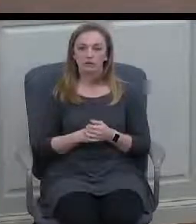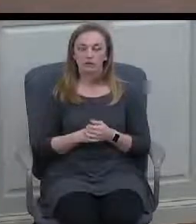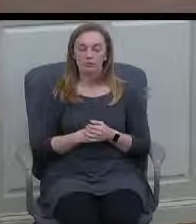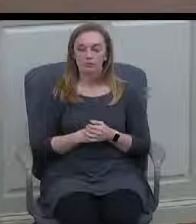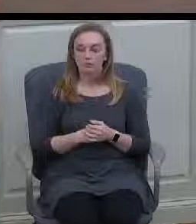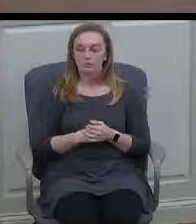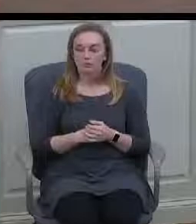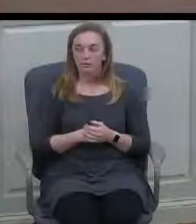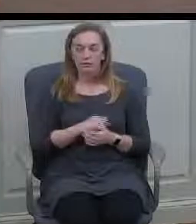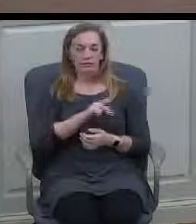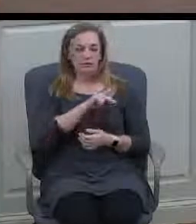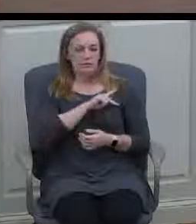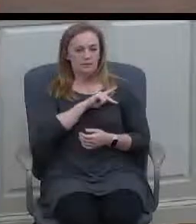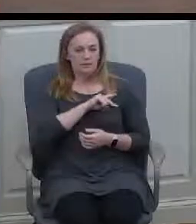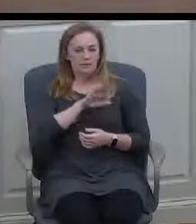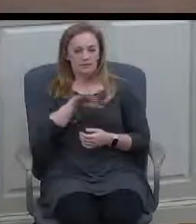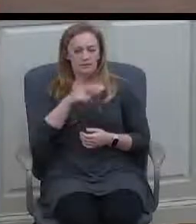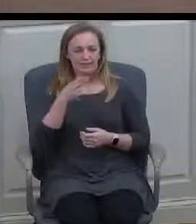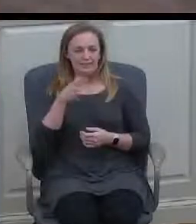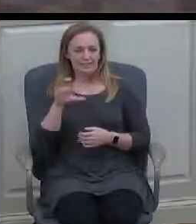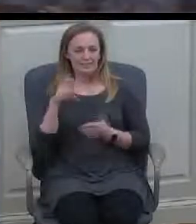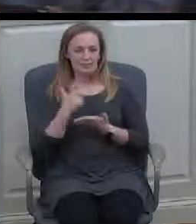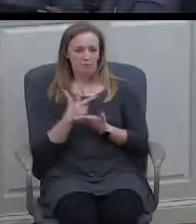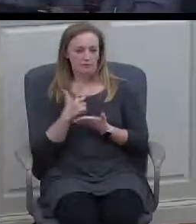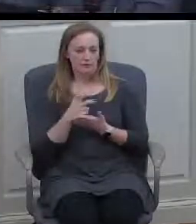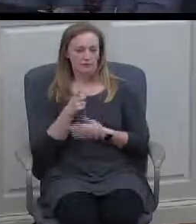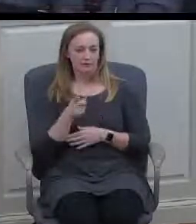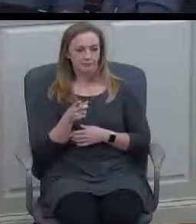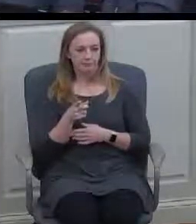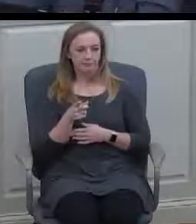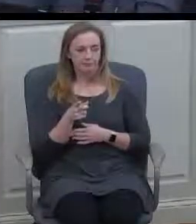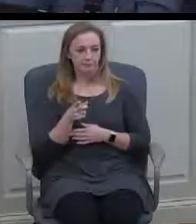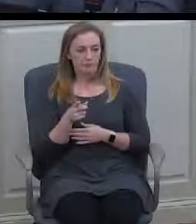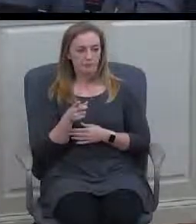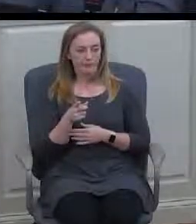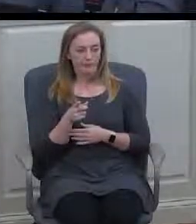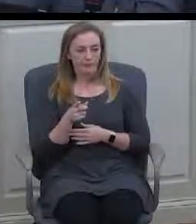And speaking of handicap parking,